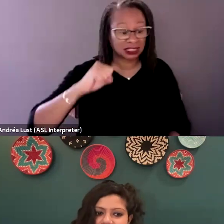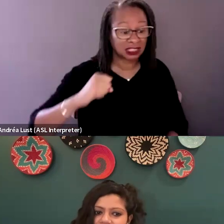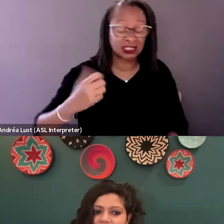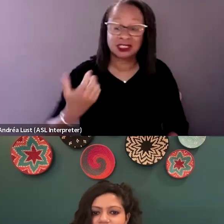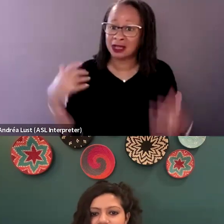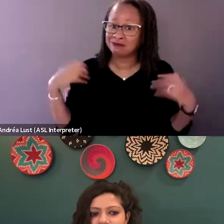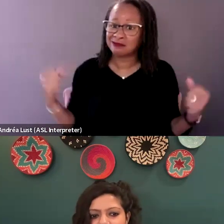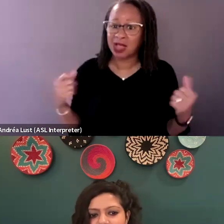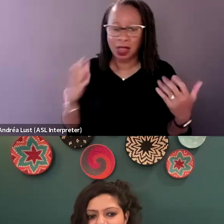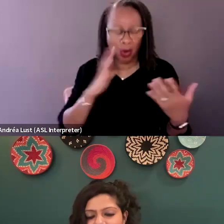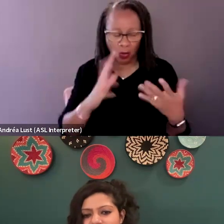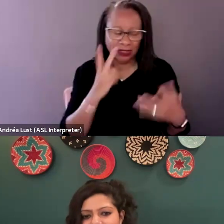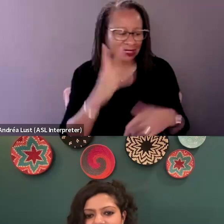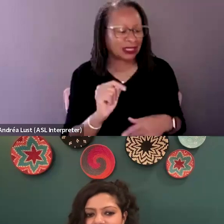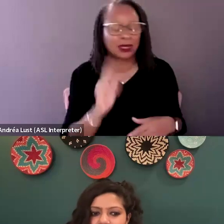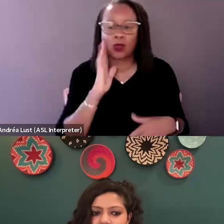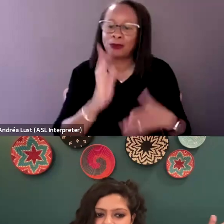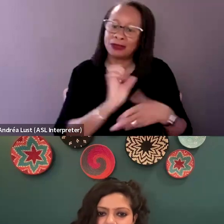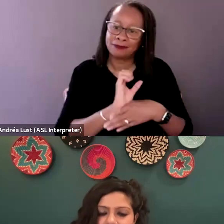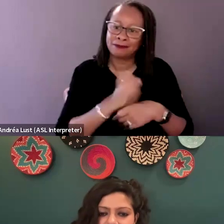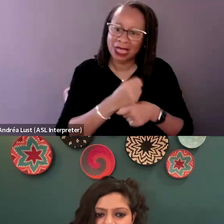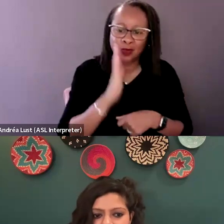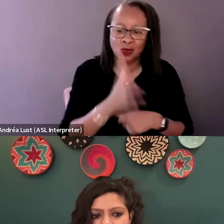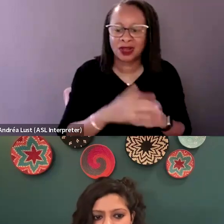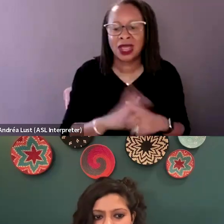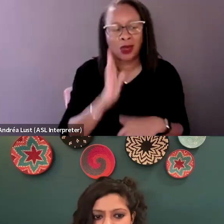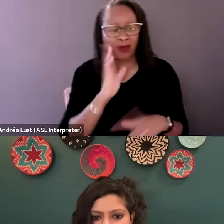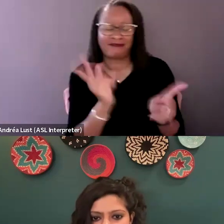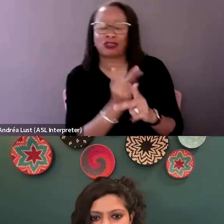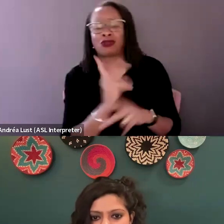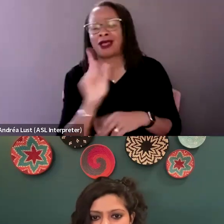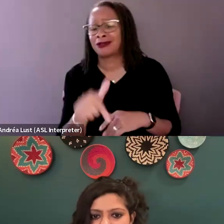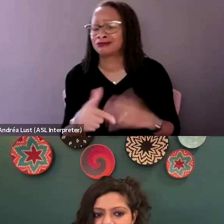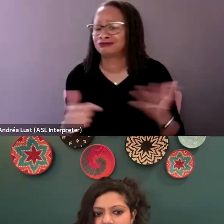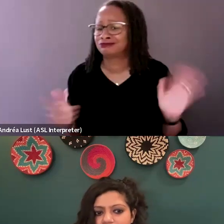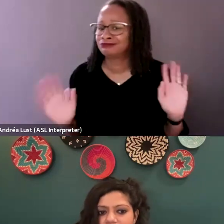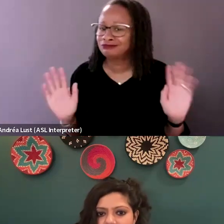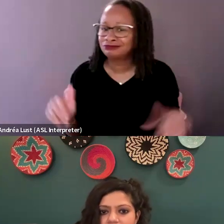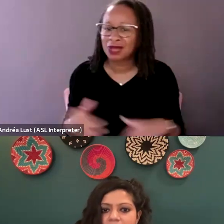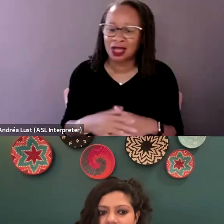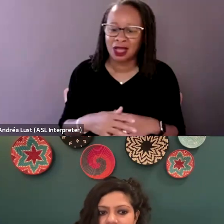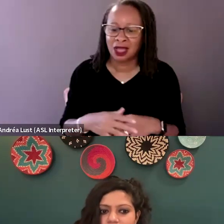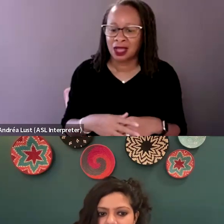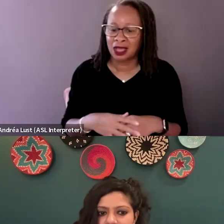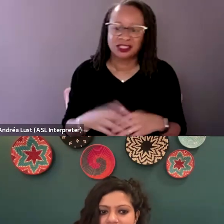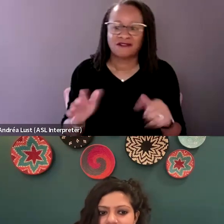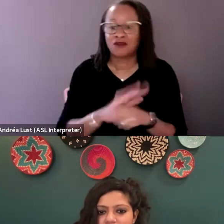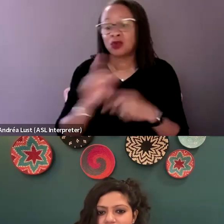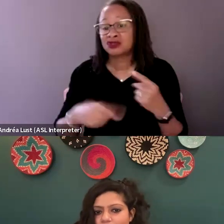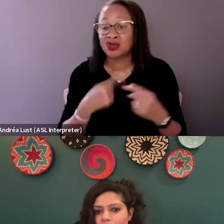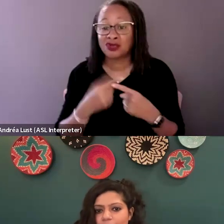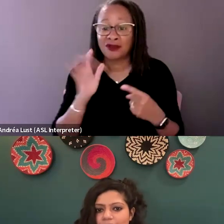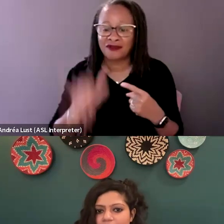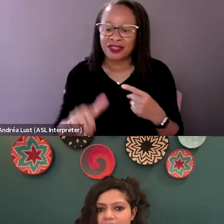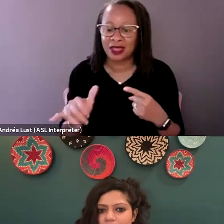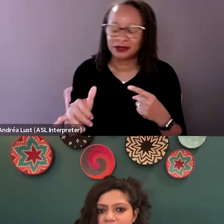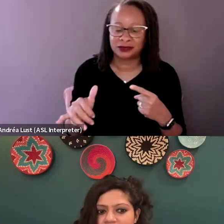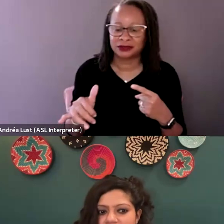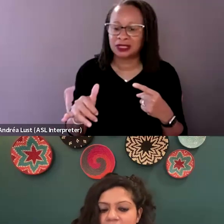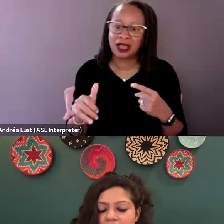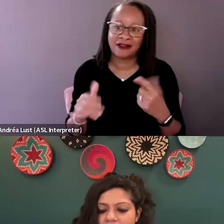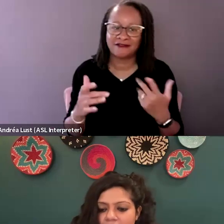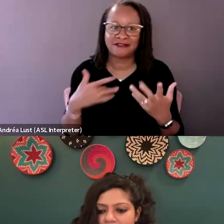people working with us where they understood that what we were bringing to the table was strong and that it was best left alone, that there